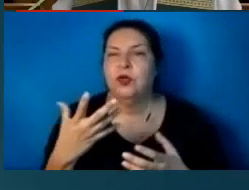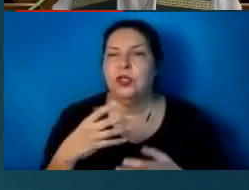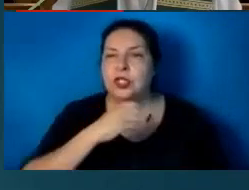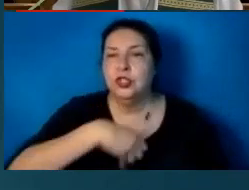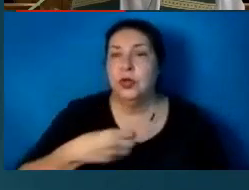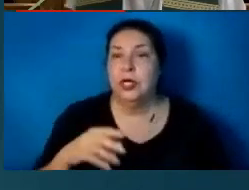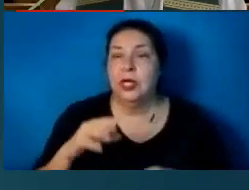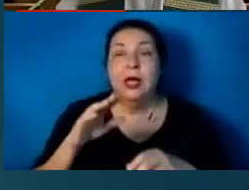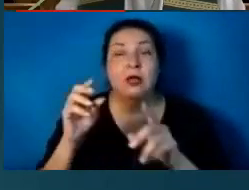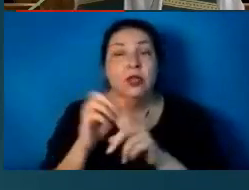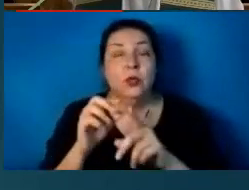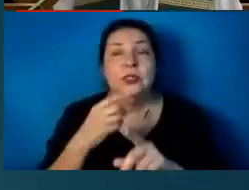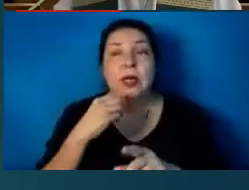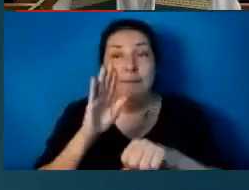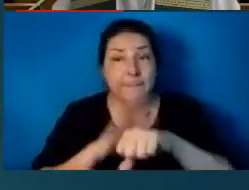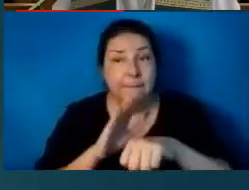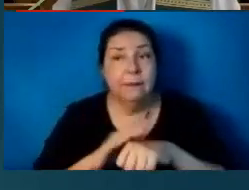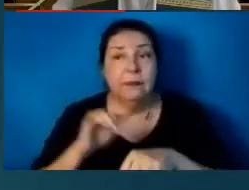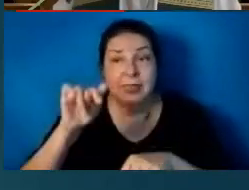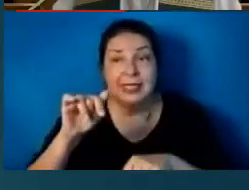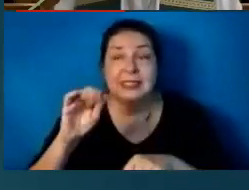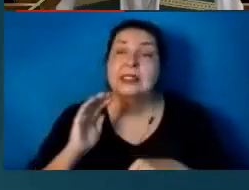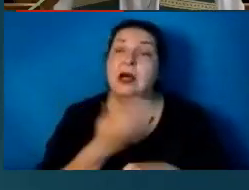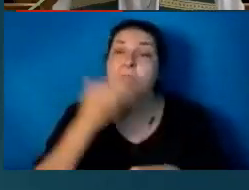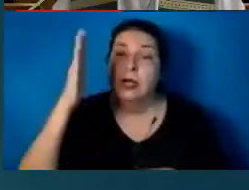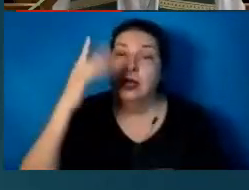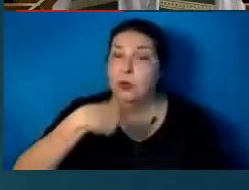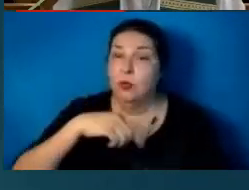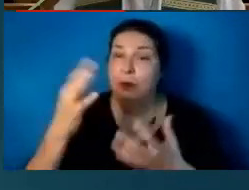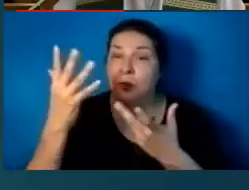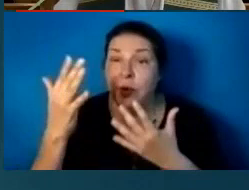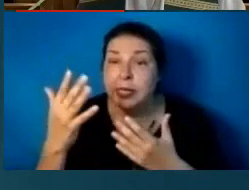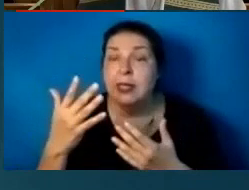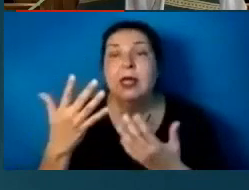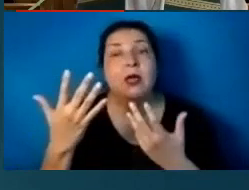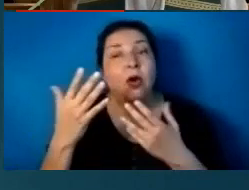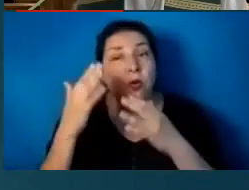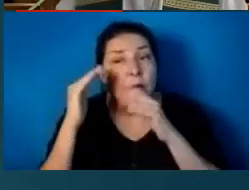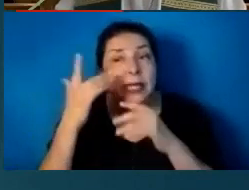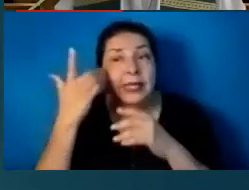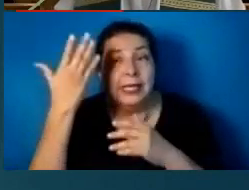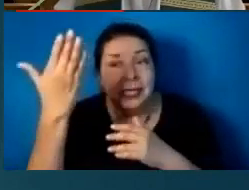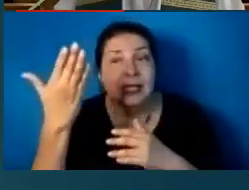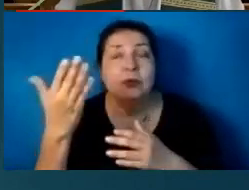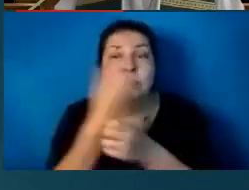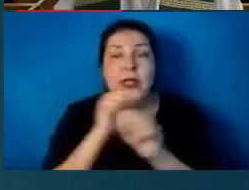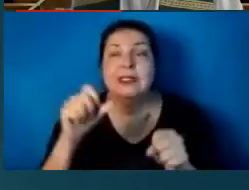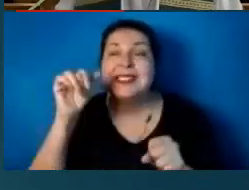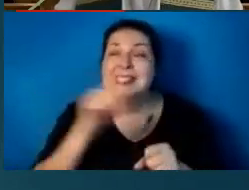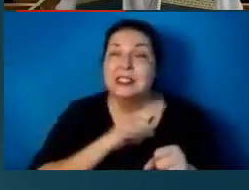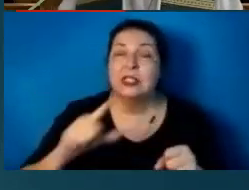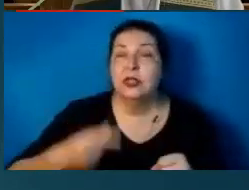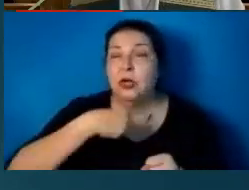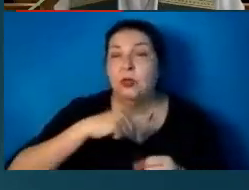"Behold, this is our God for whom we have waited, that he might save us. This is the Lord for whom we have